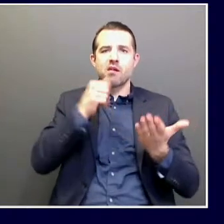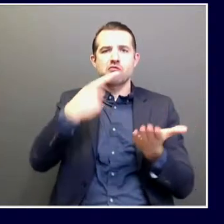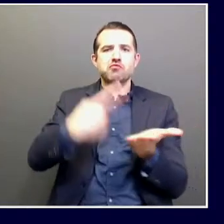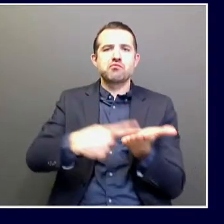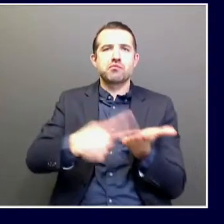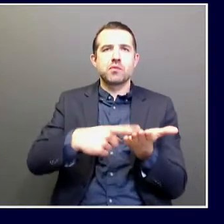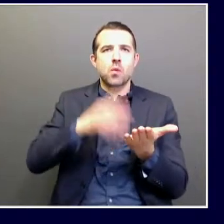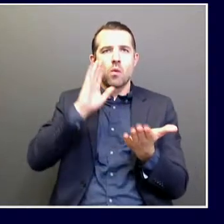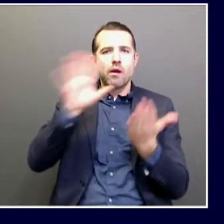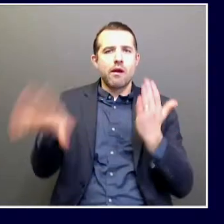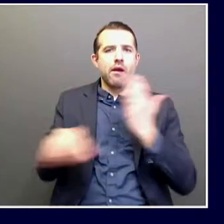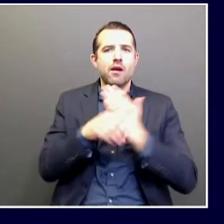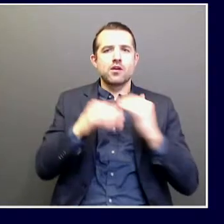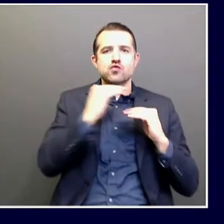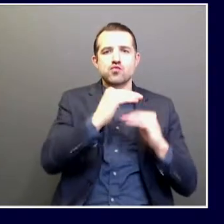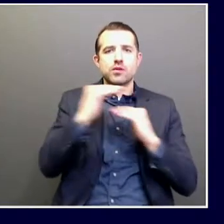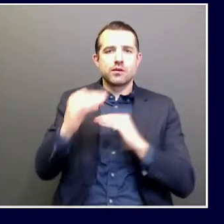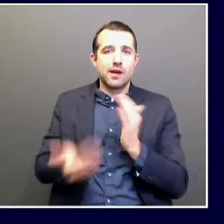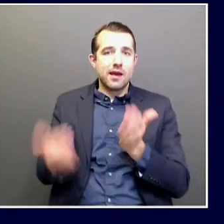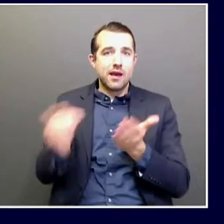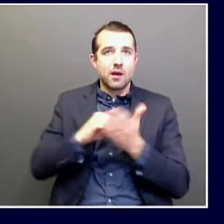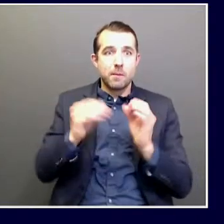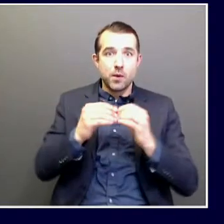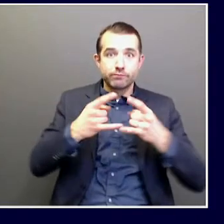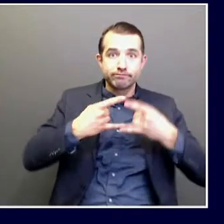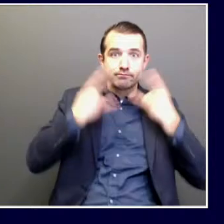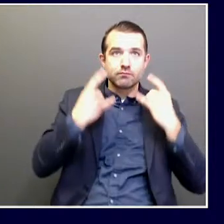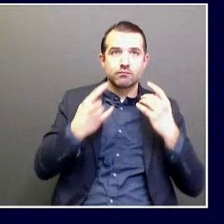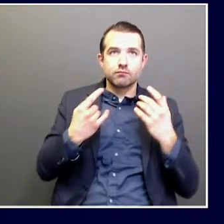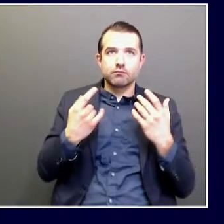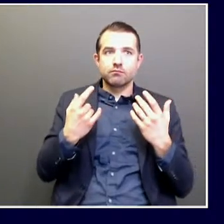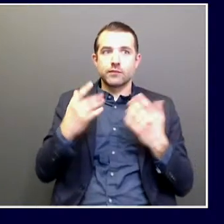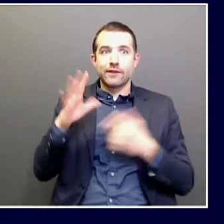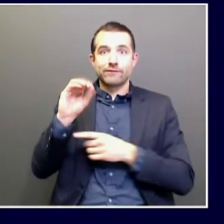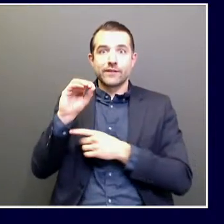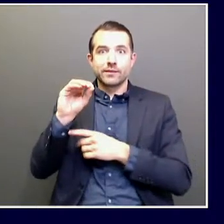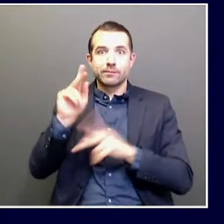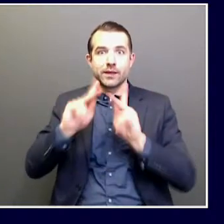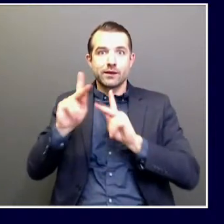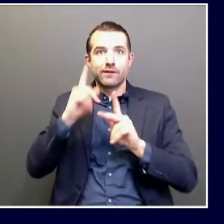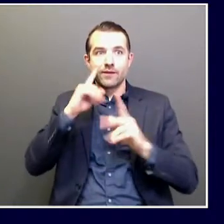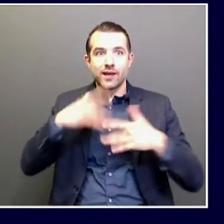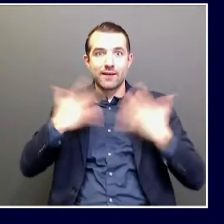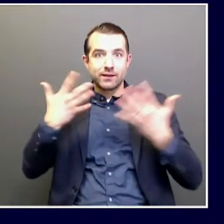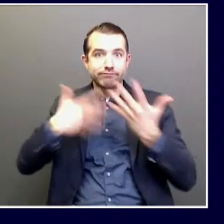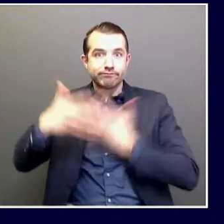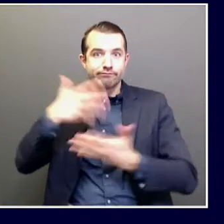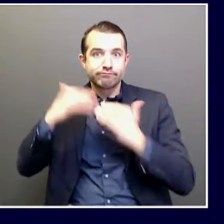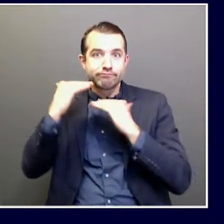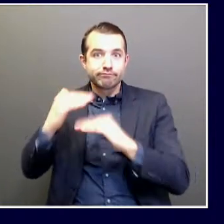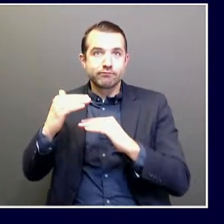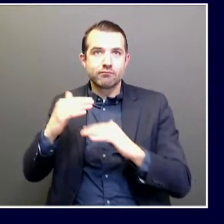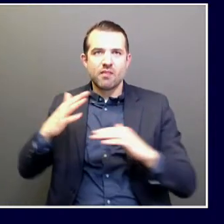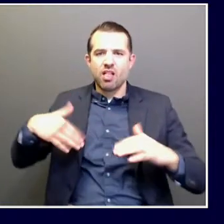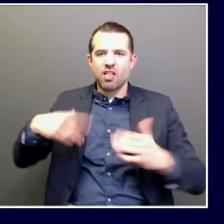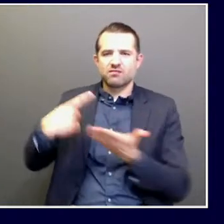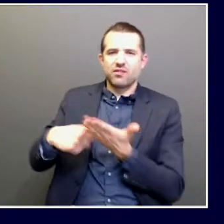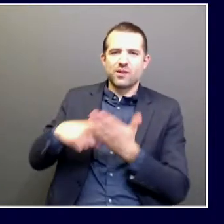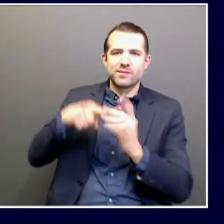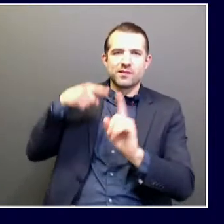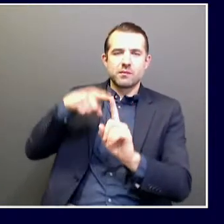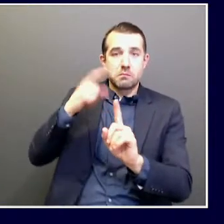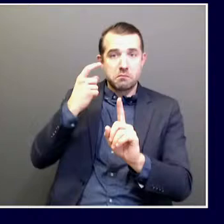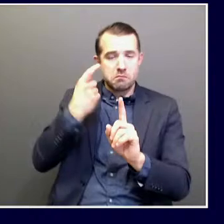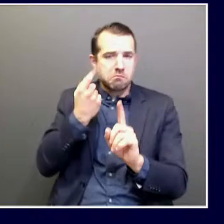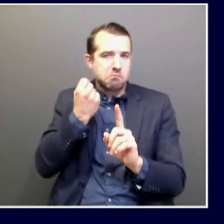stronger, full court press around vaccinations, making them more available things along those lines? I can't predict